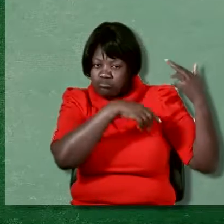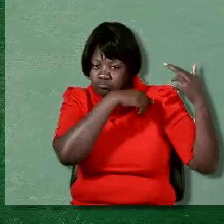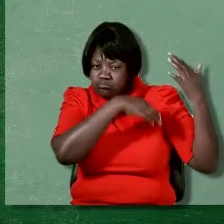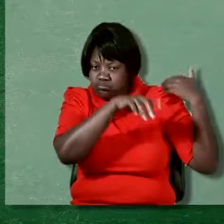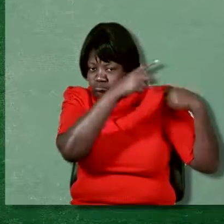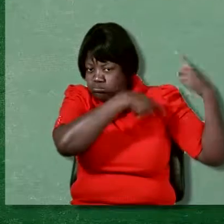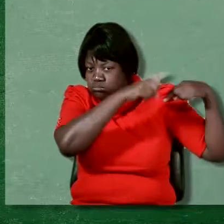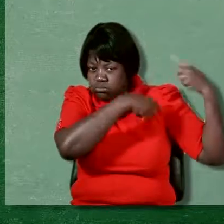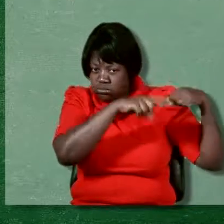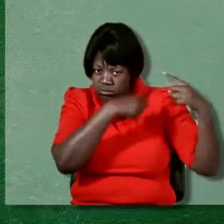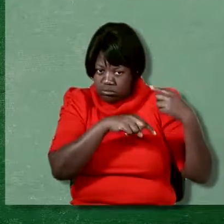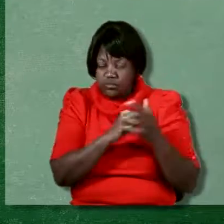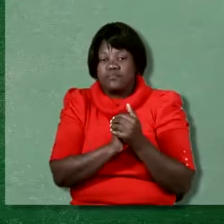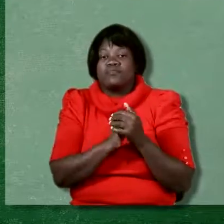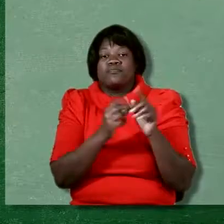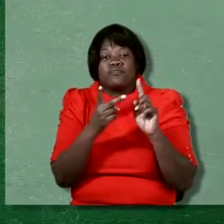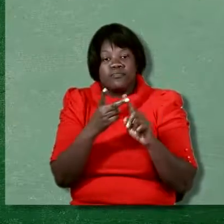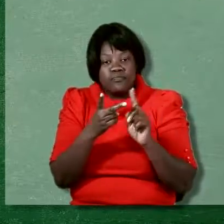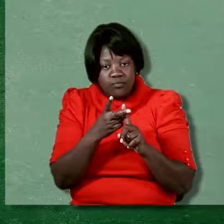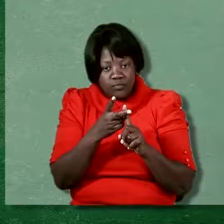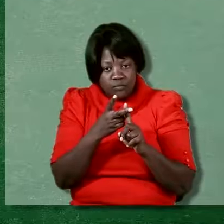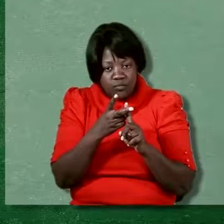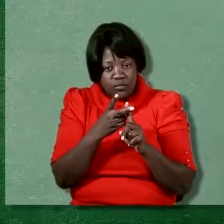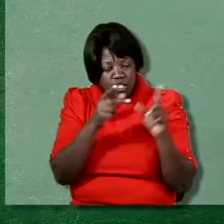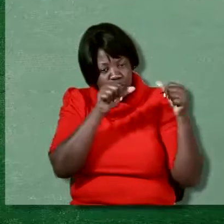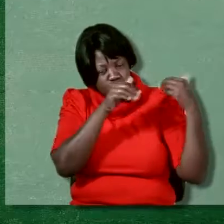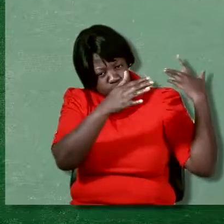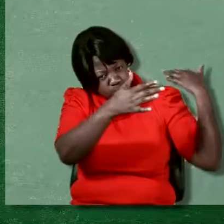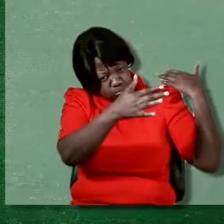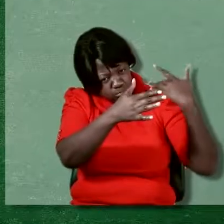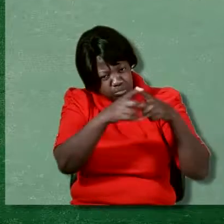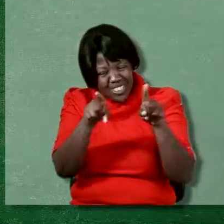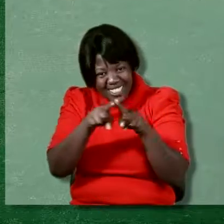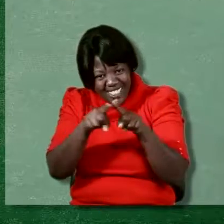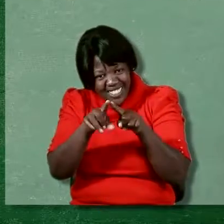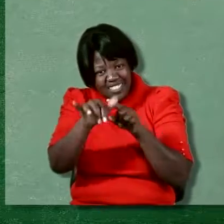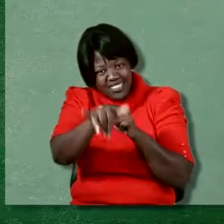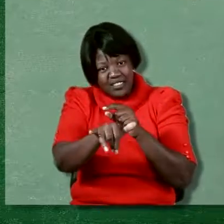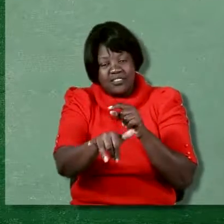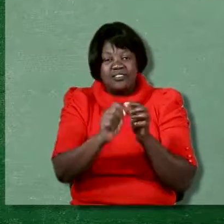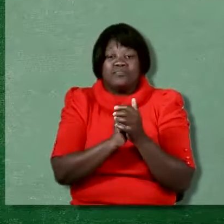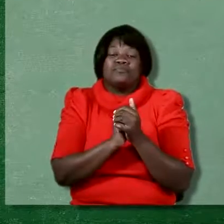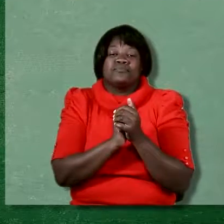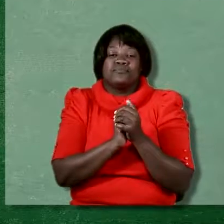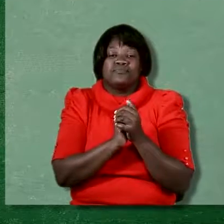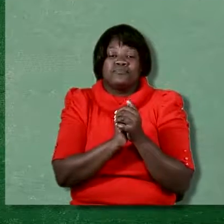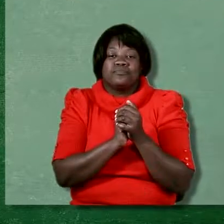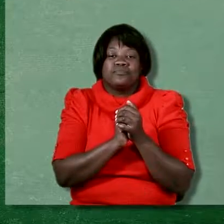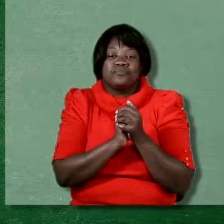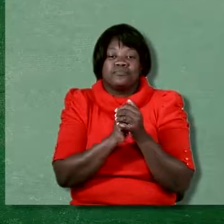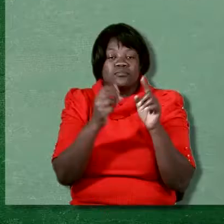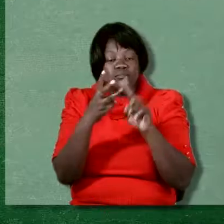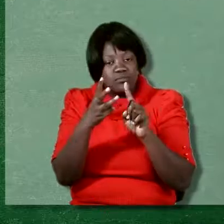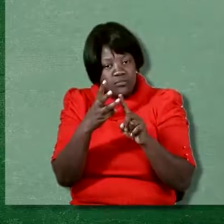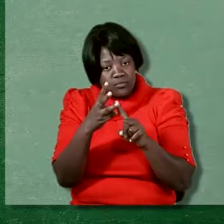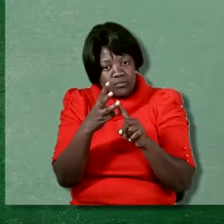situations that are continuing for a long time, or that are permanent. The third function, the simple present, is when